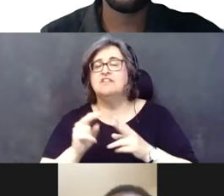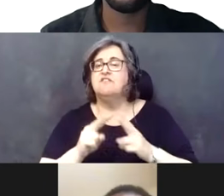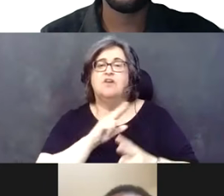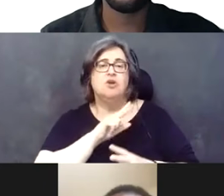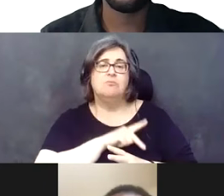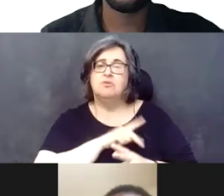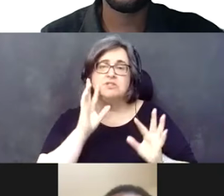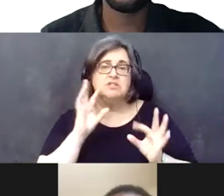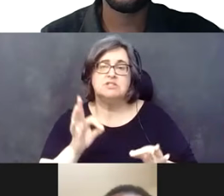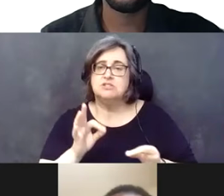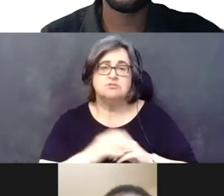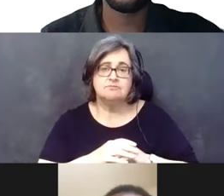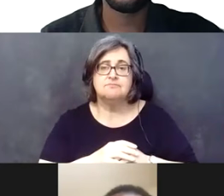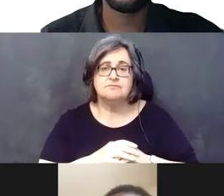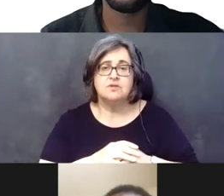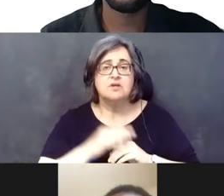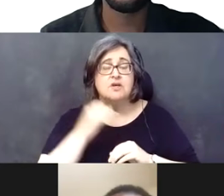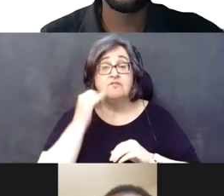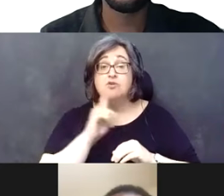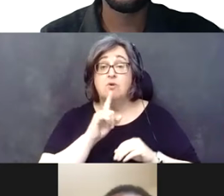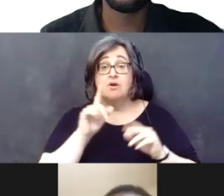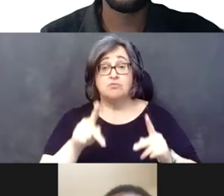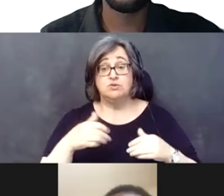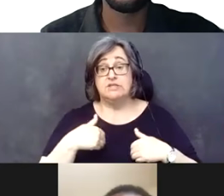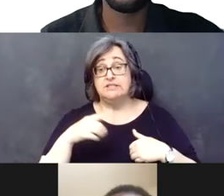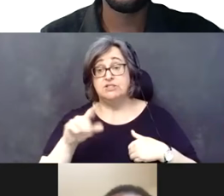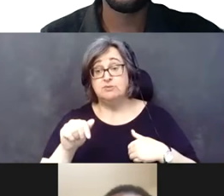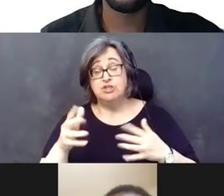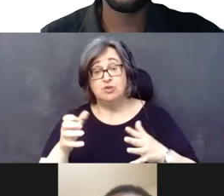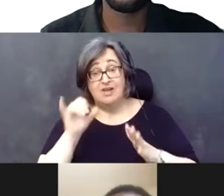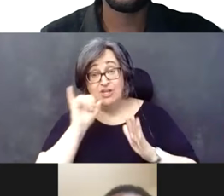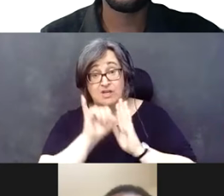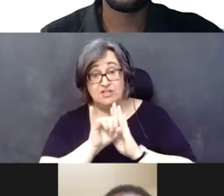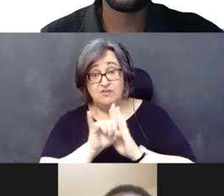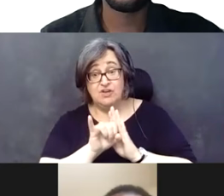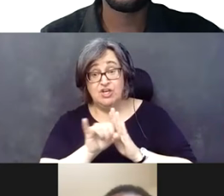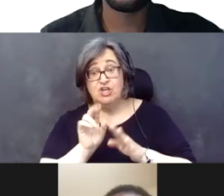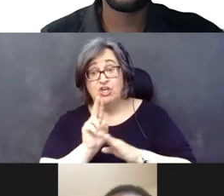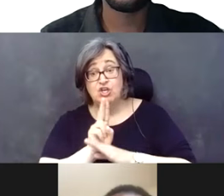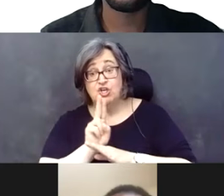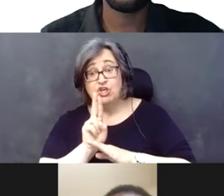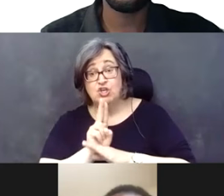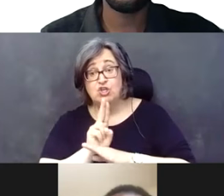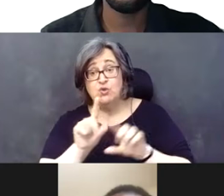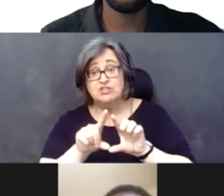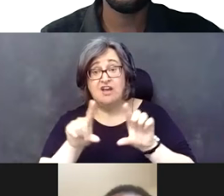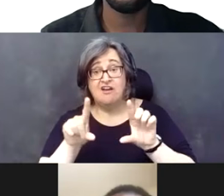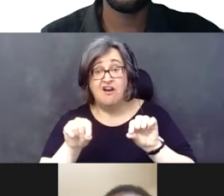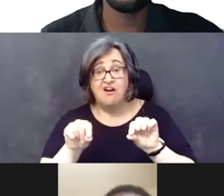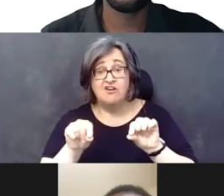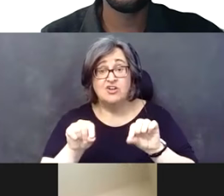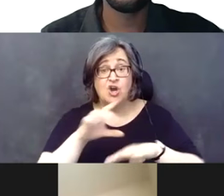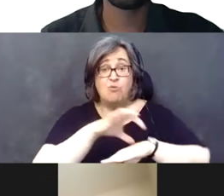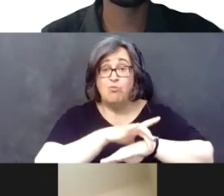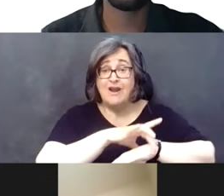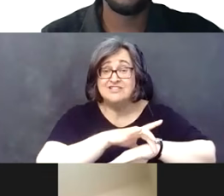personal choice. So if you are a person with a disability and you'd like to identify and use a card or a bracelet or something else